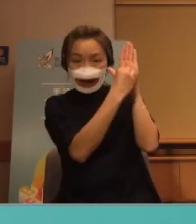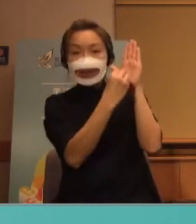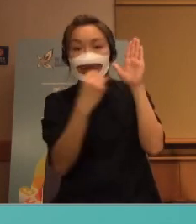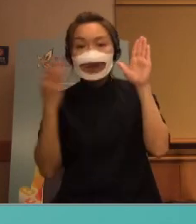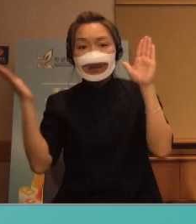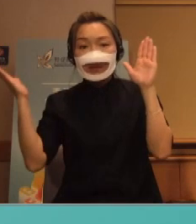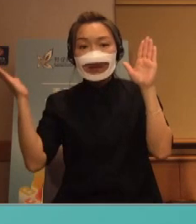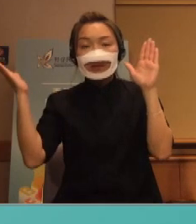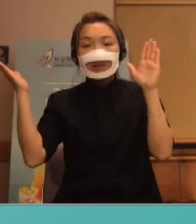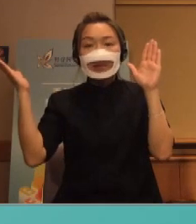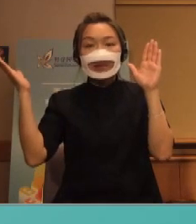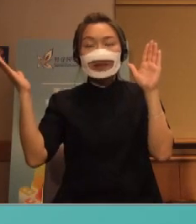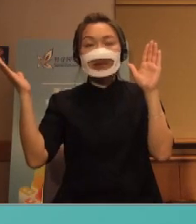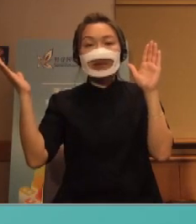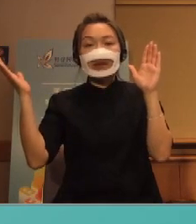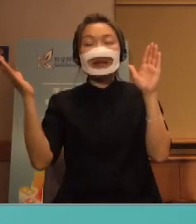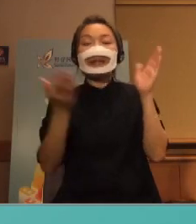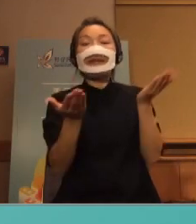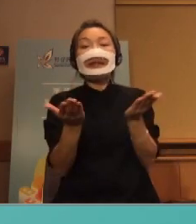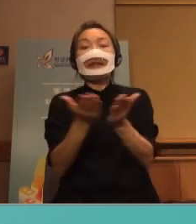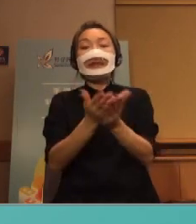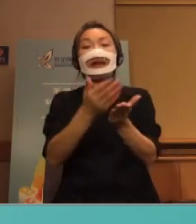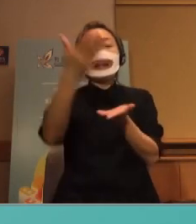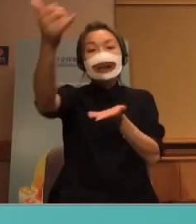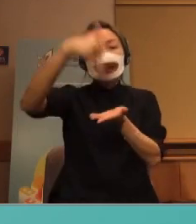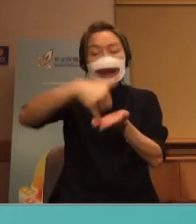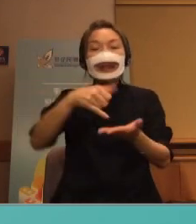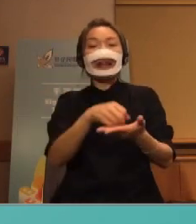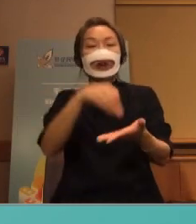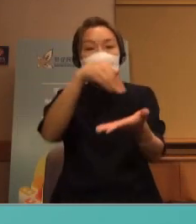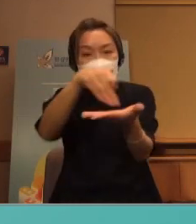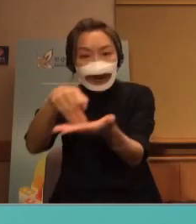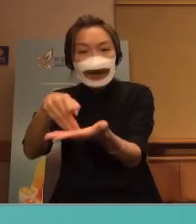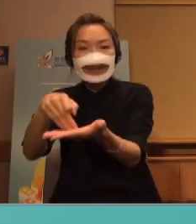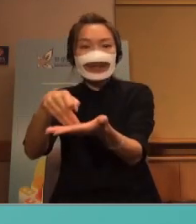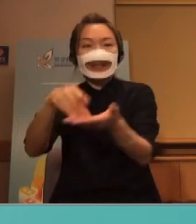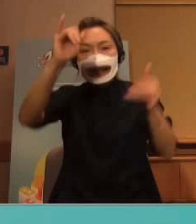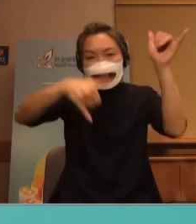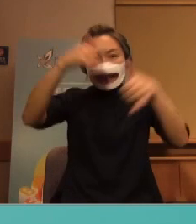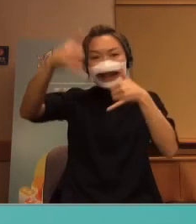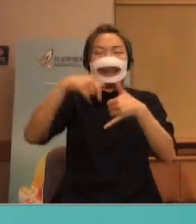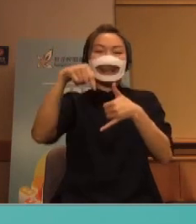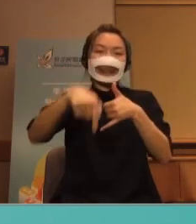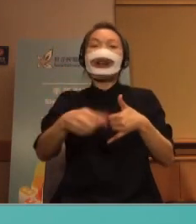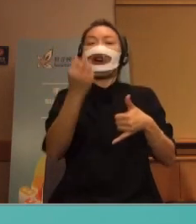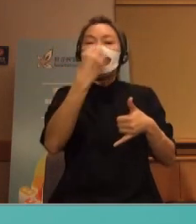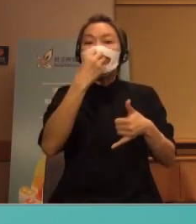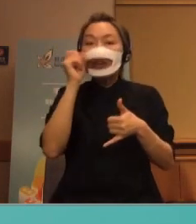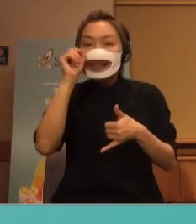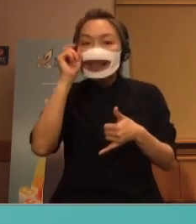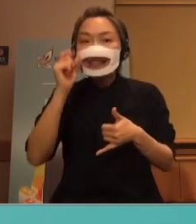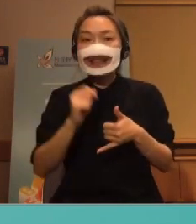attendance that captures a little bit of the spirit of Hong Kong and also the panel that we're having here encoded. So this is kind of a way